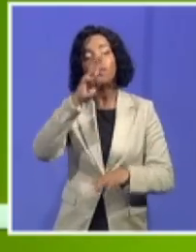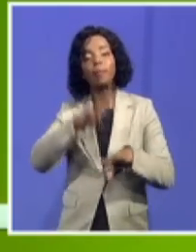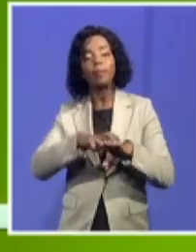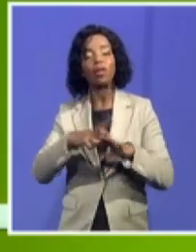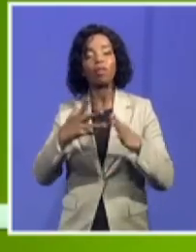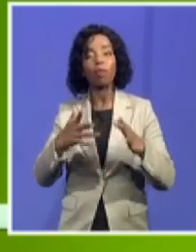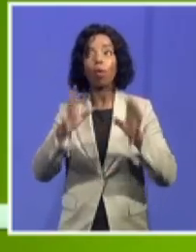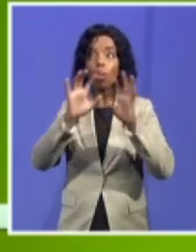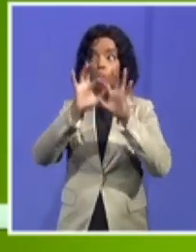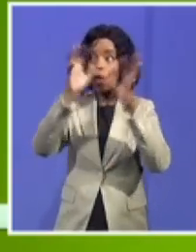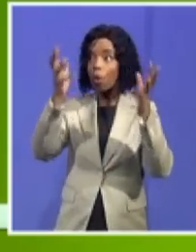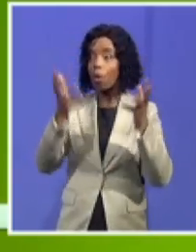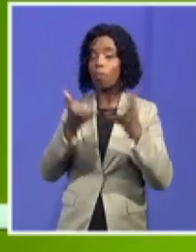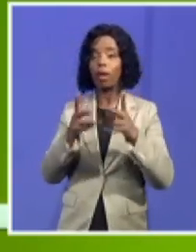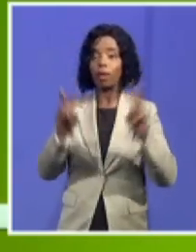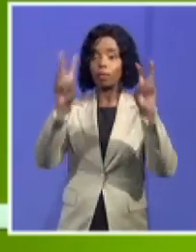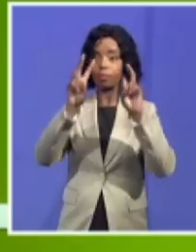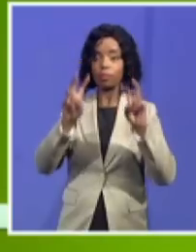transition.